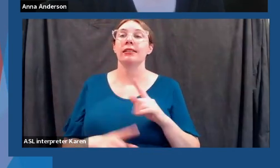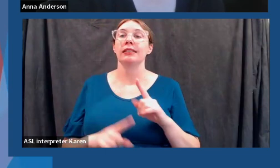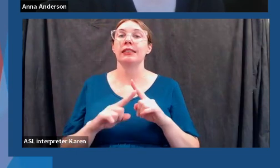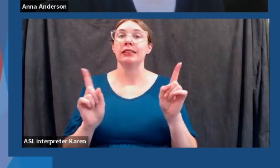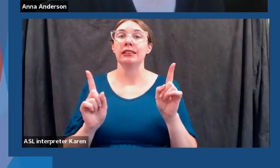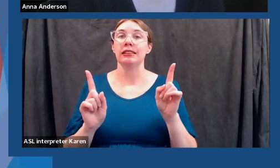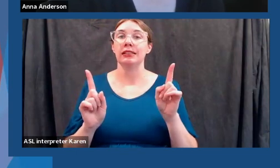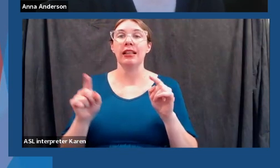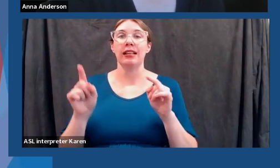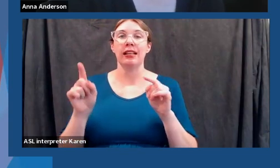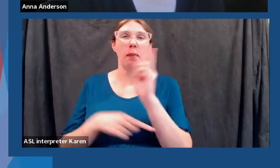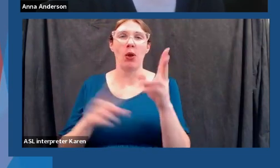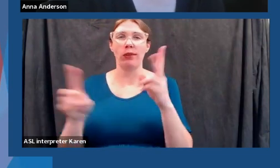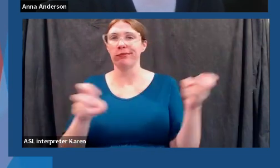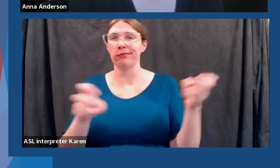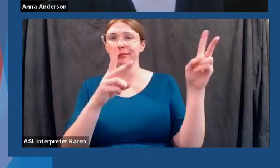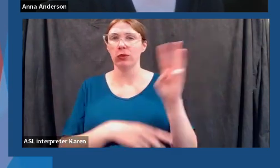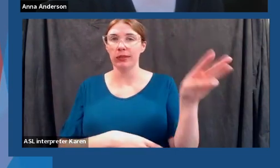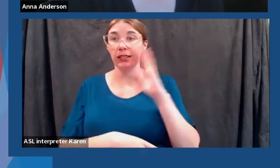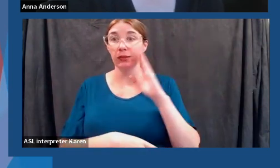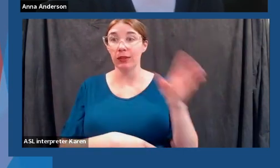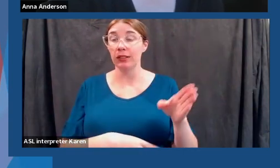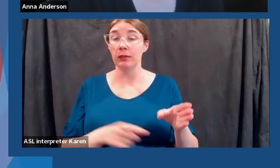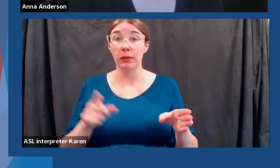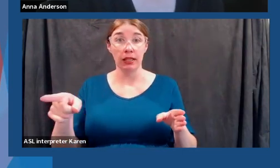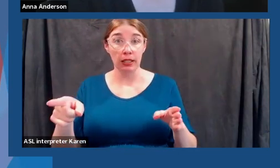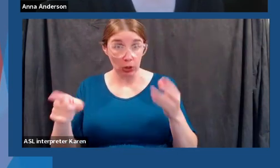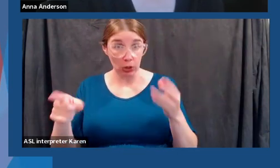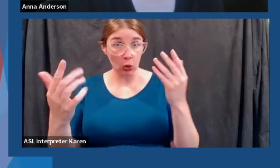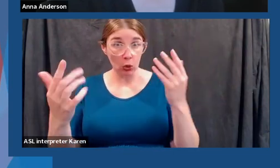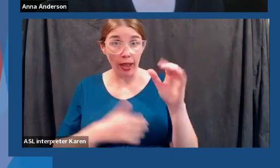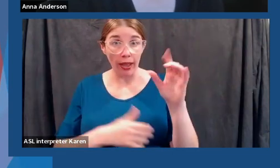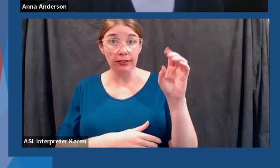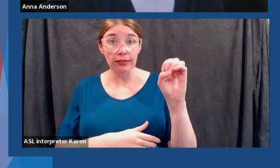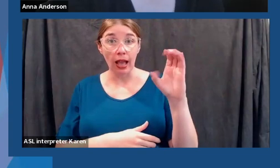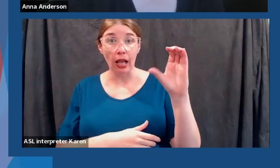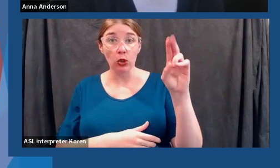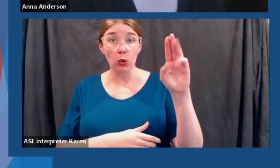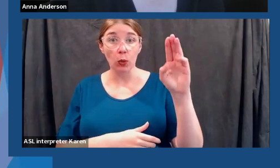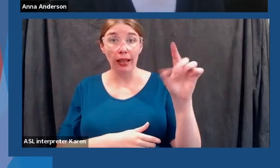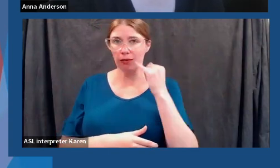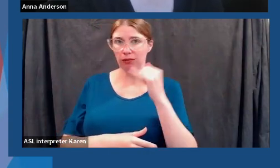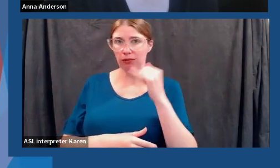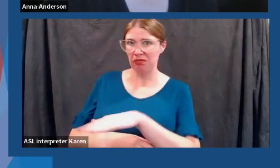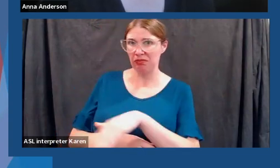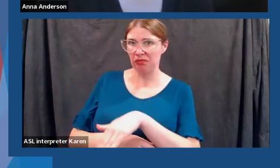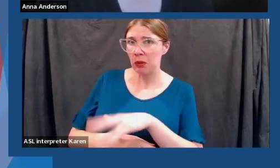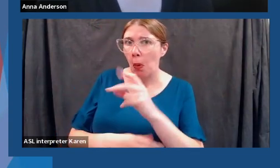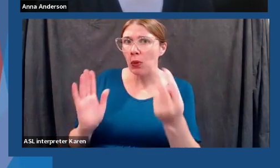our website, but this is how to obtain a copy of that document if the person doesn't have